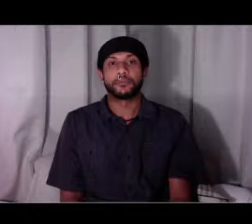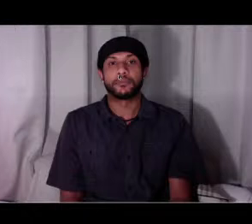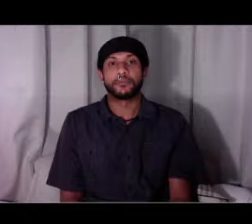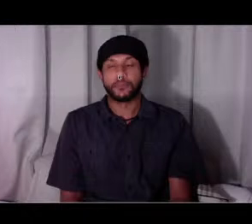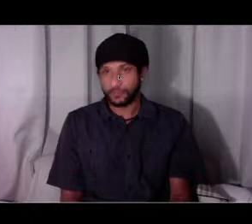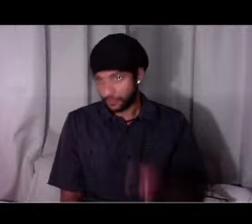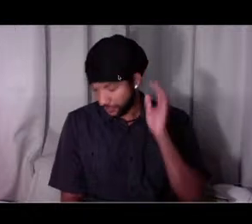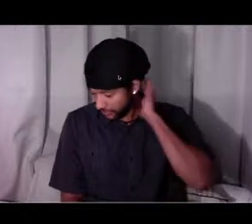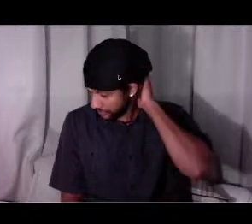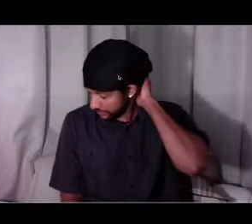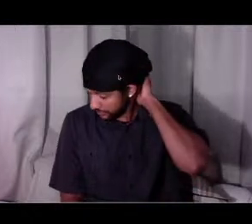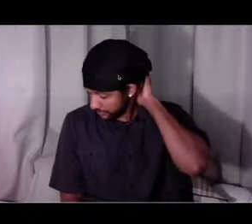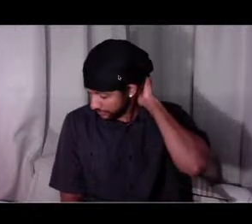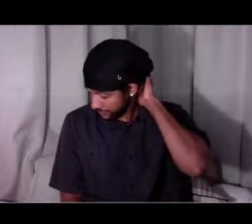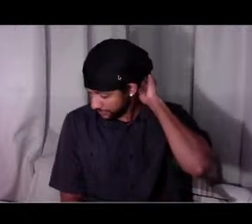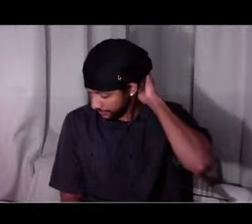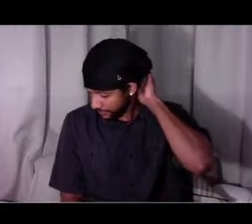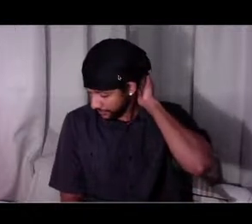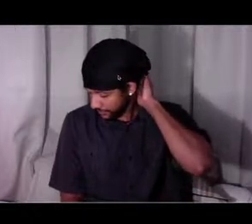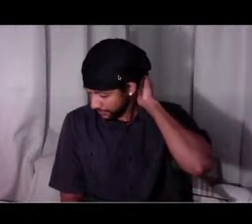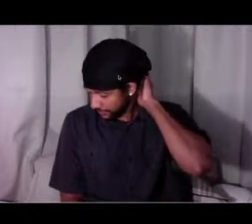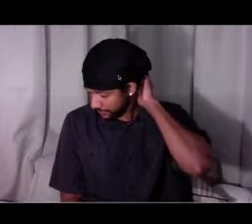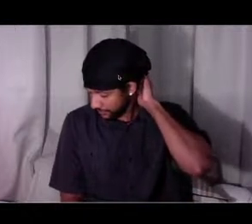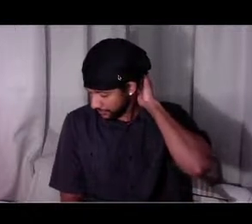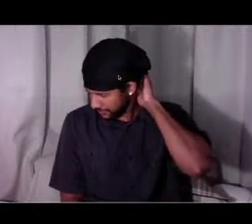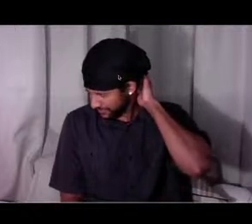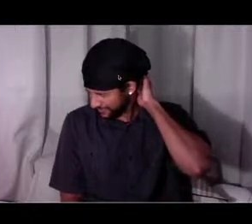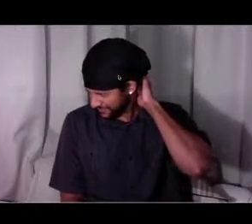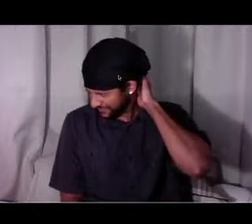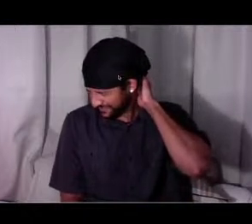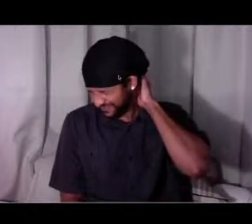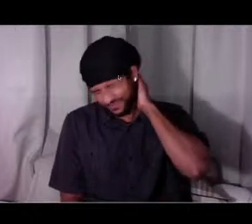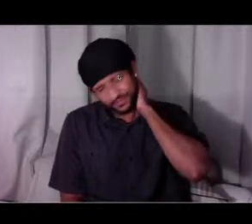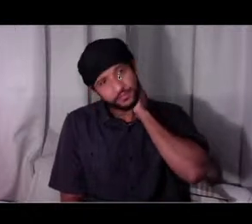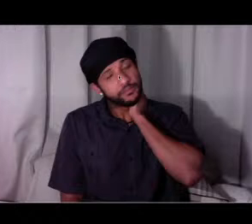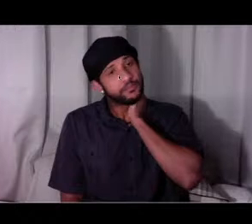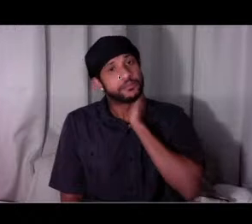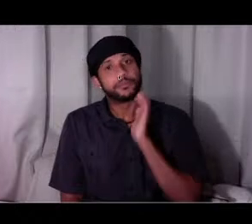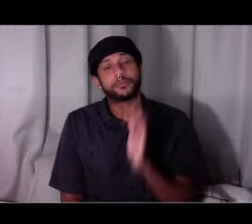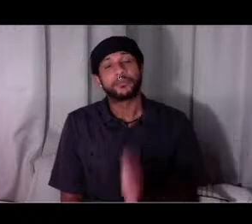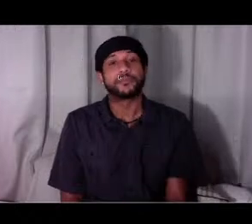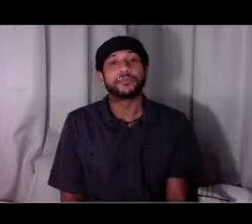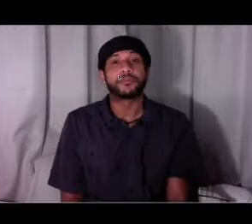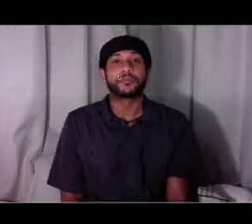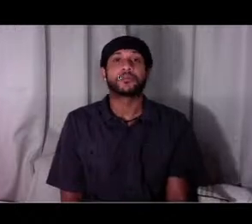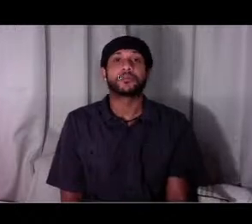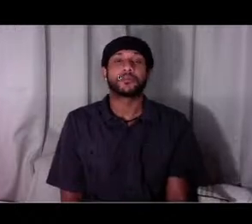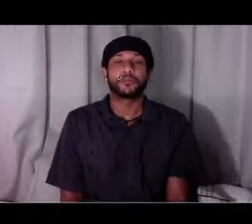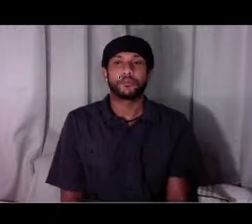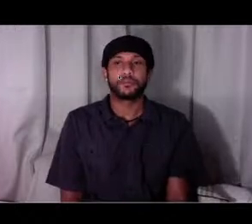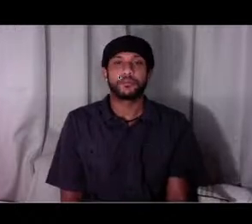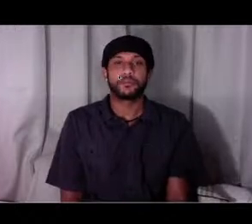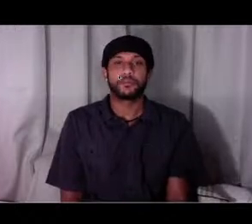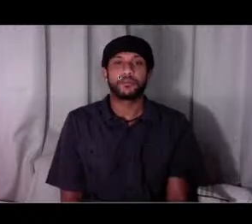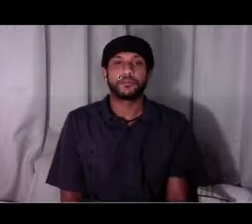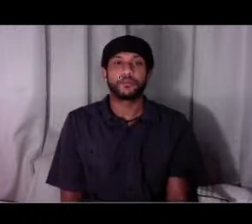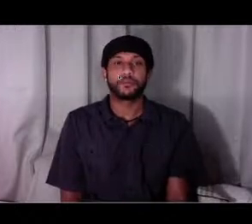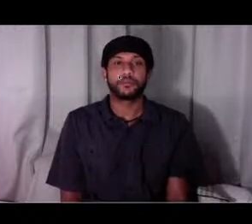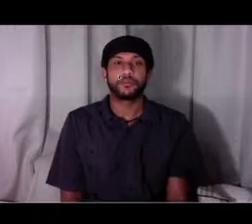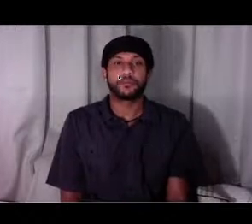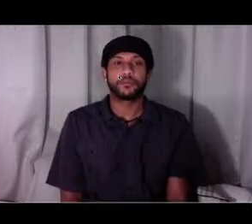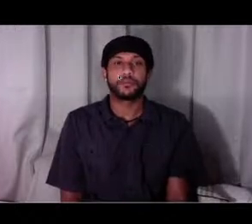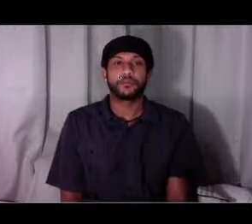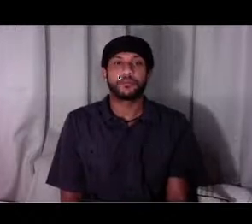Miranda I I plan on providing an update to the board uh in close session perhaps at that time would be appropriate